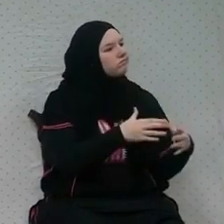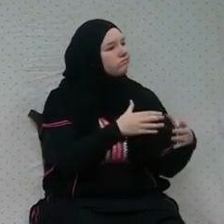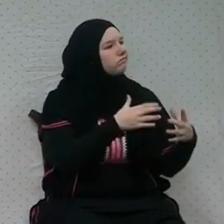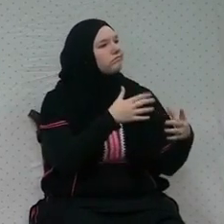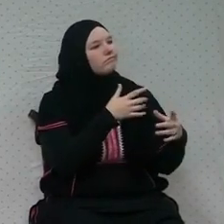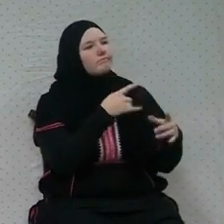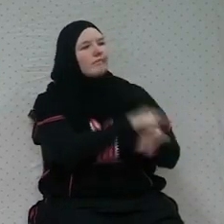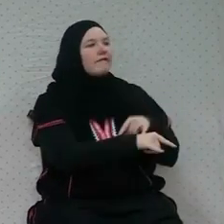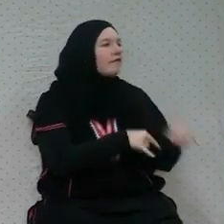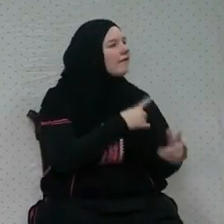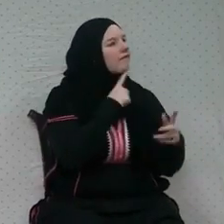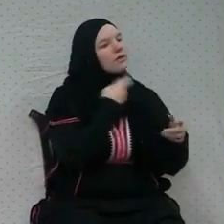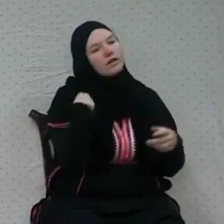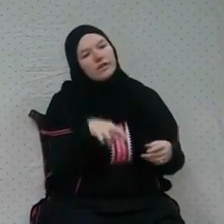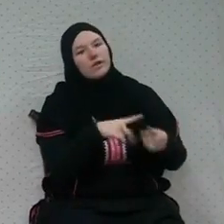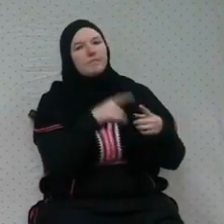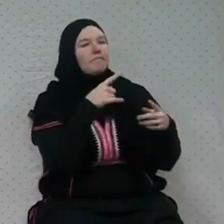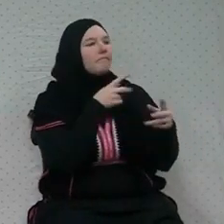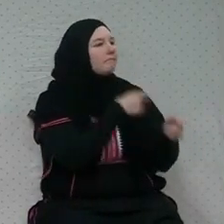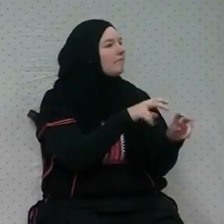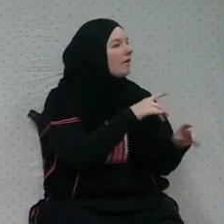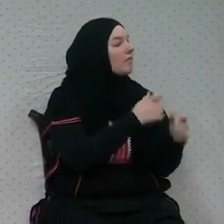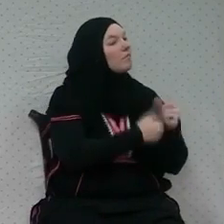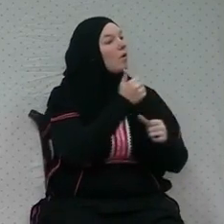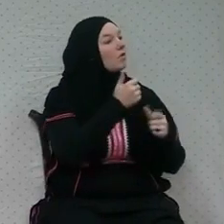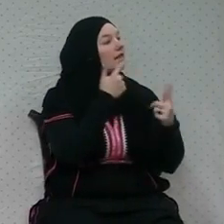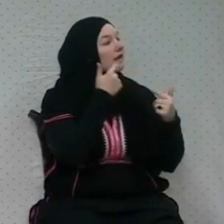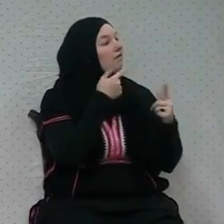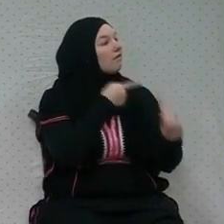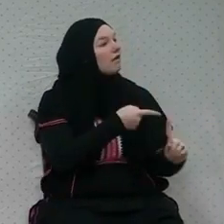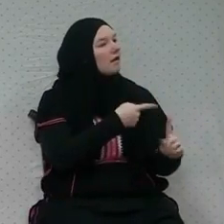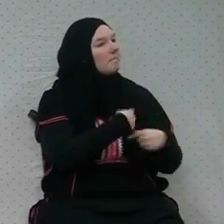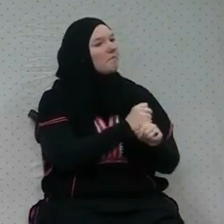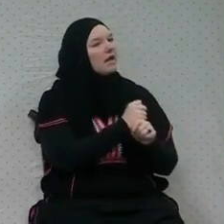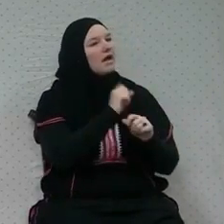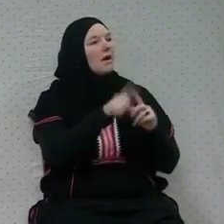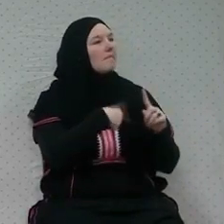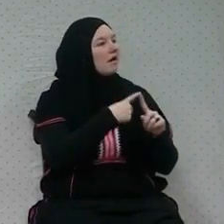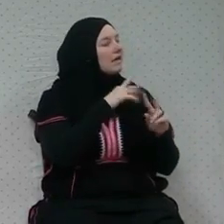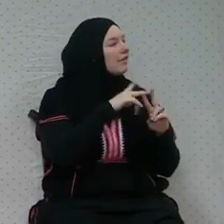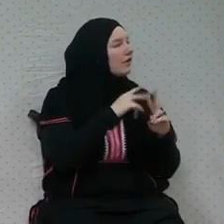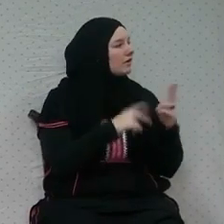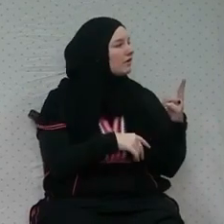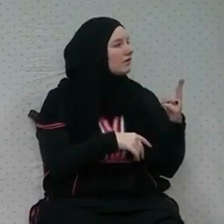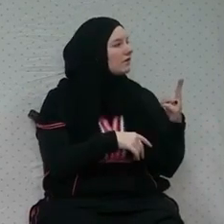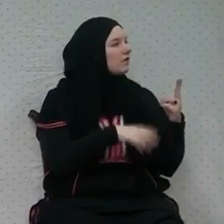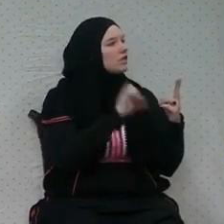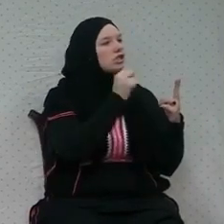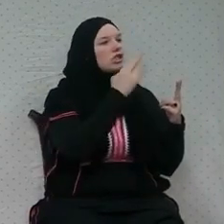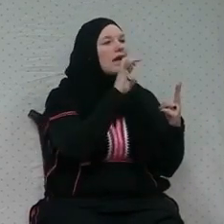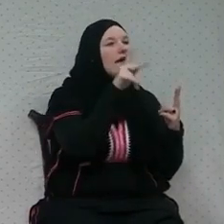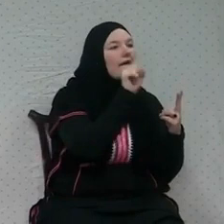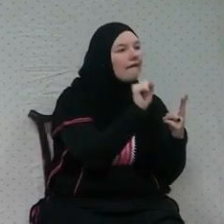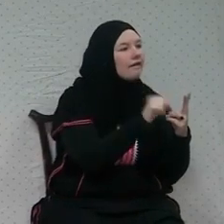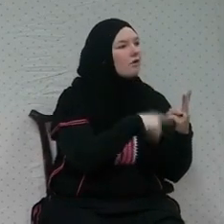and the most laughable jokes are the jokes made about either sheikhs or